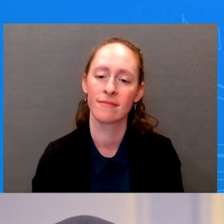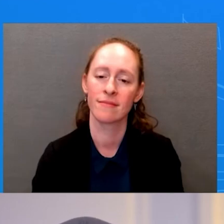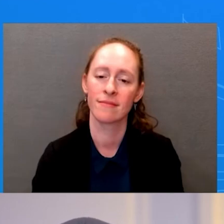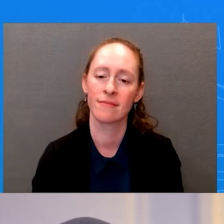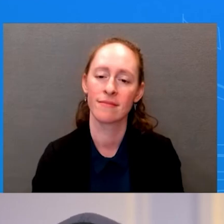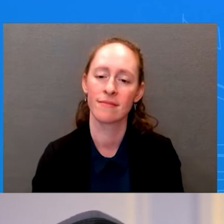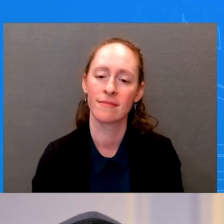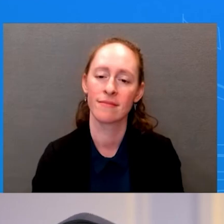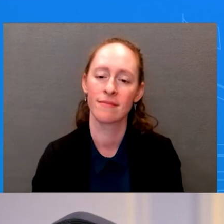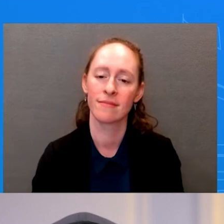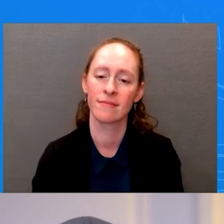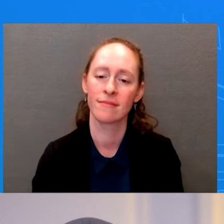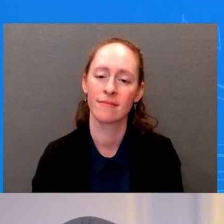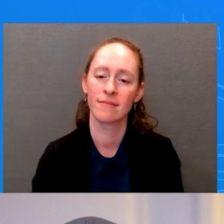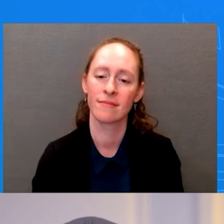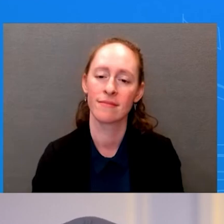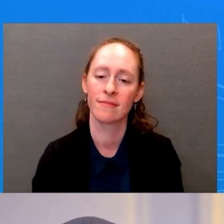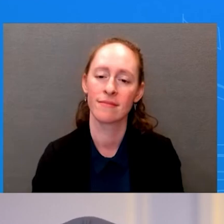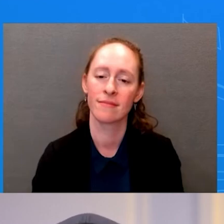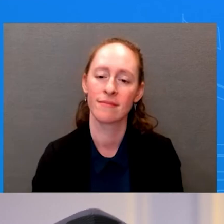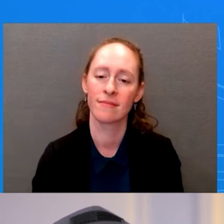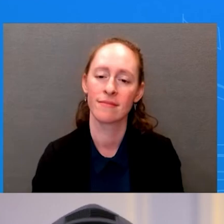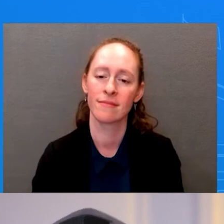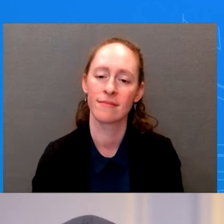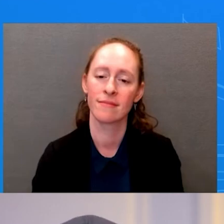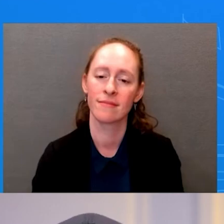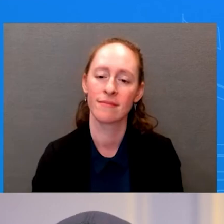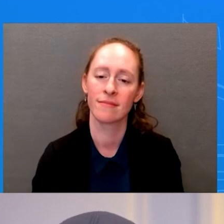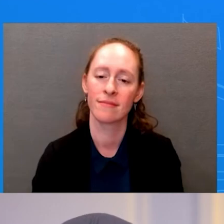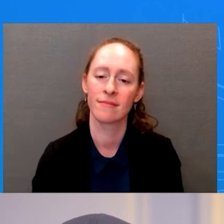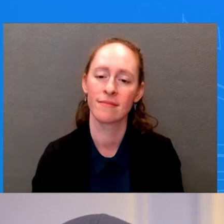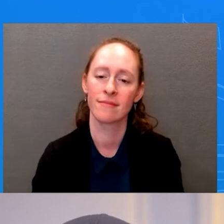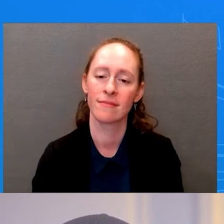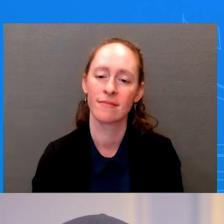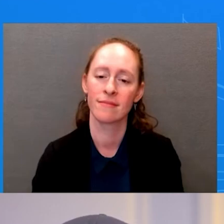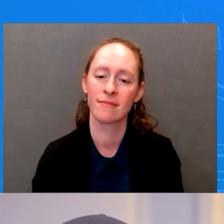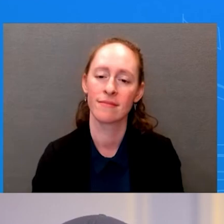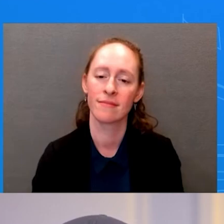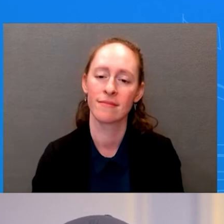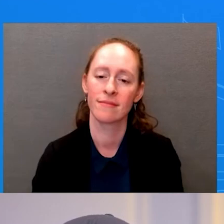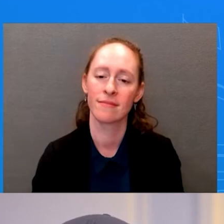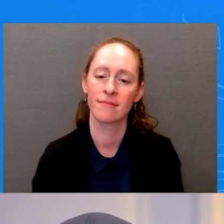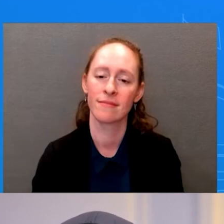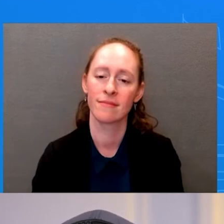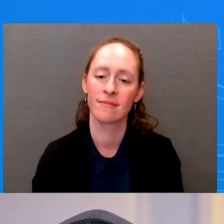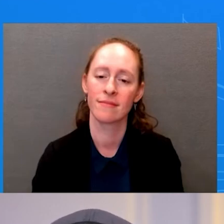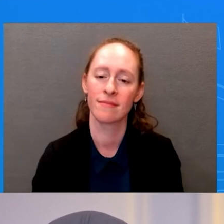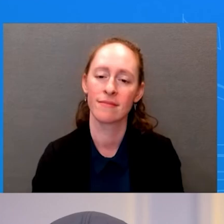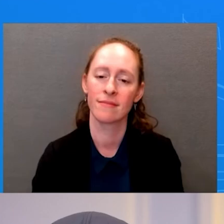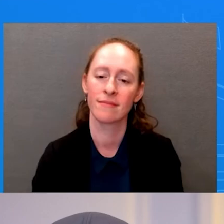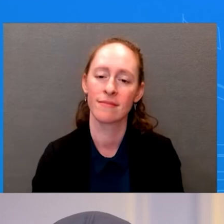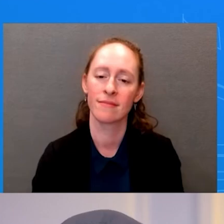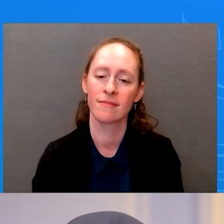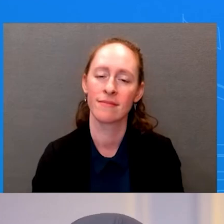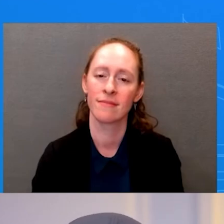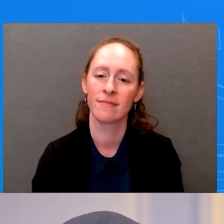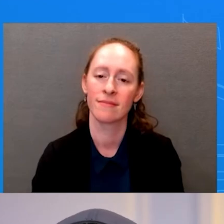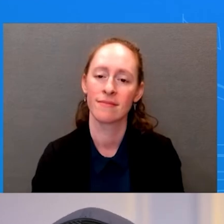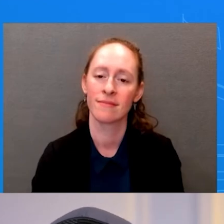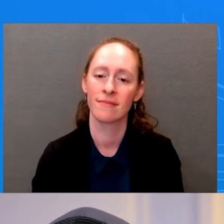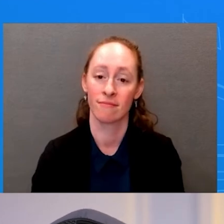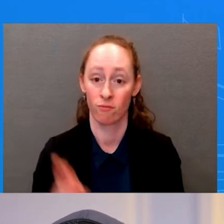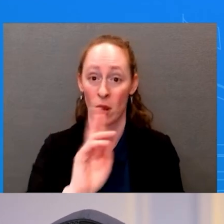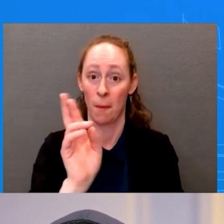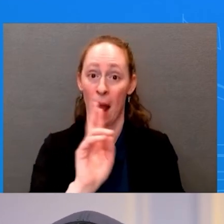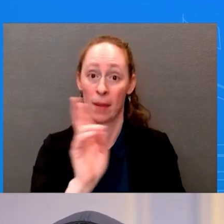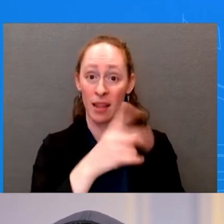but what about everybody else? You haven't done anything, but it's his number one priority, you guys, in the economy. Number one, and he can't even fix that. Make things a